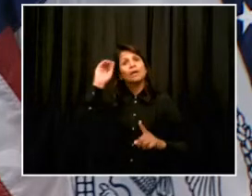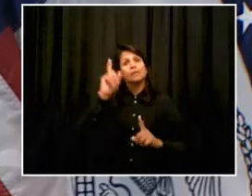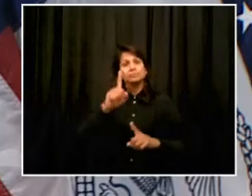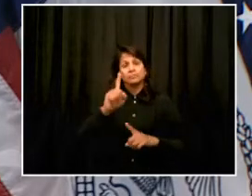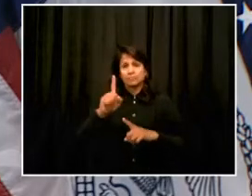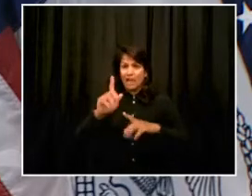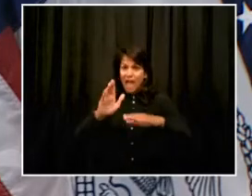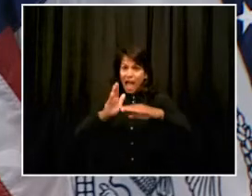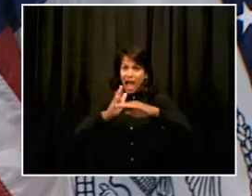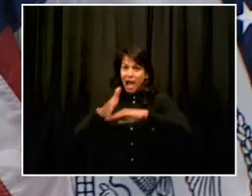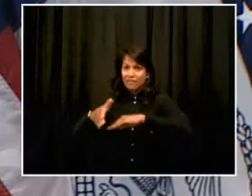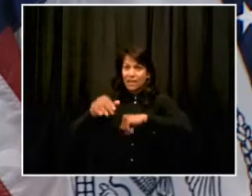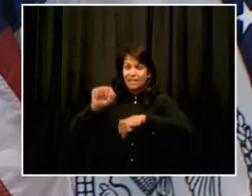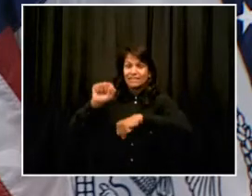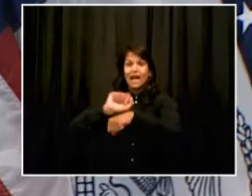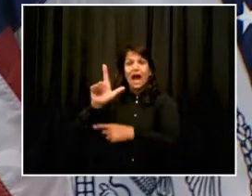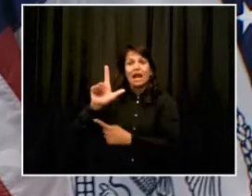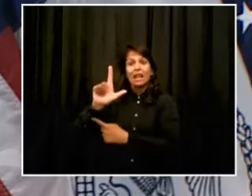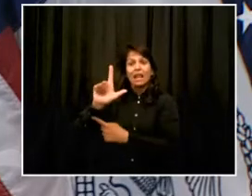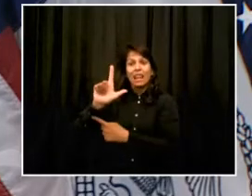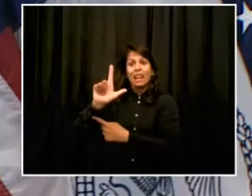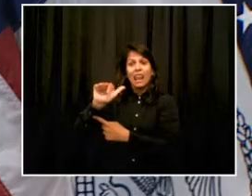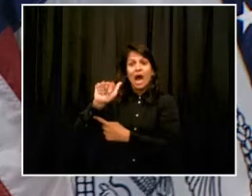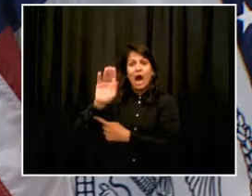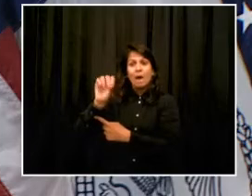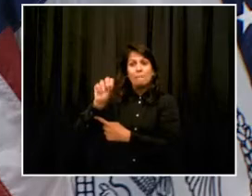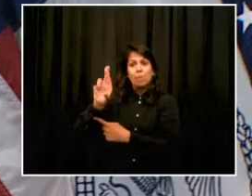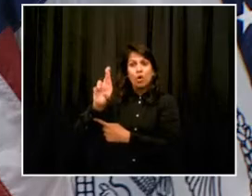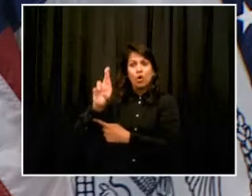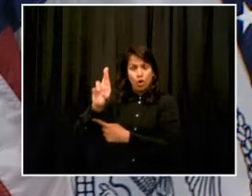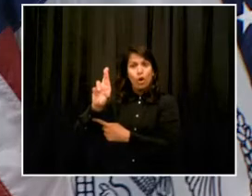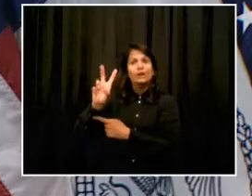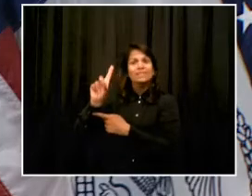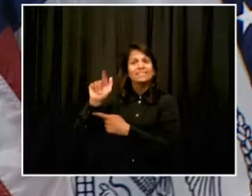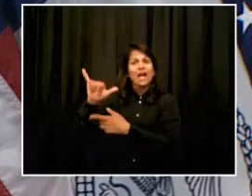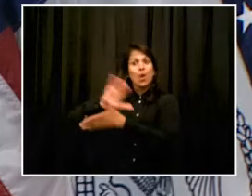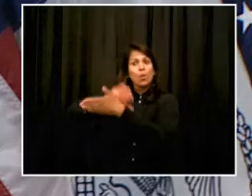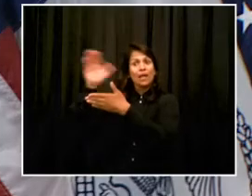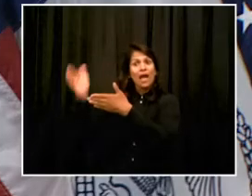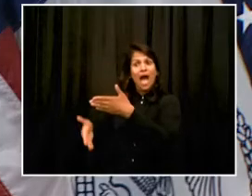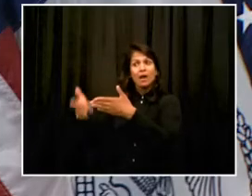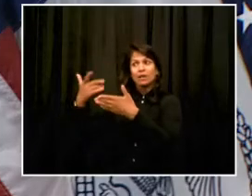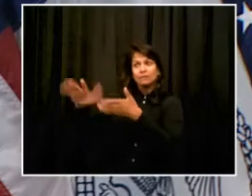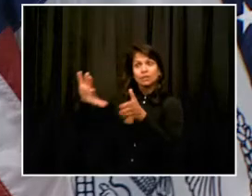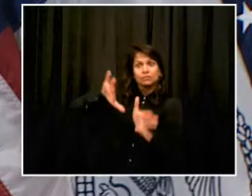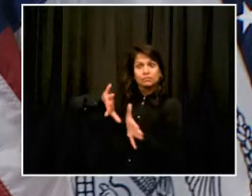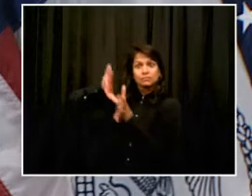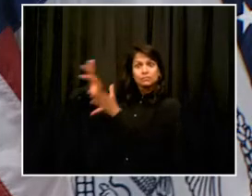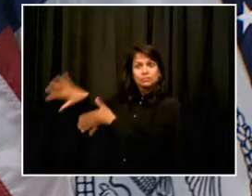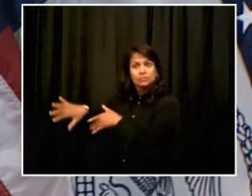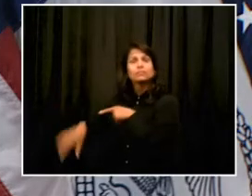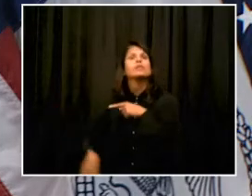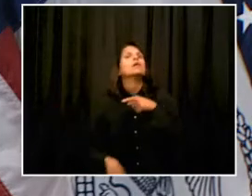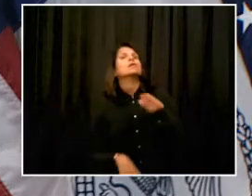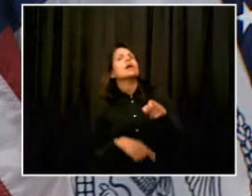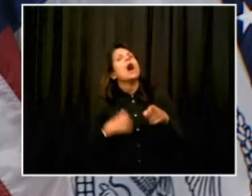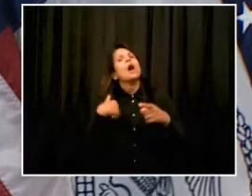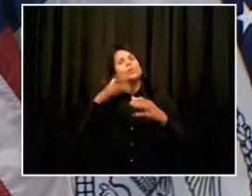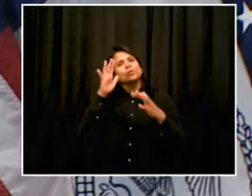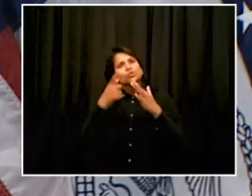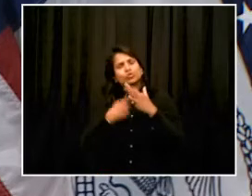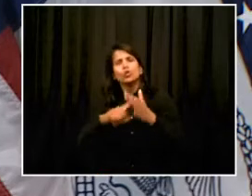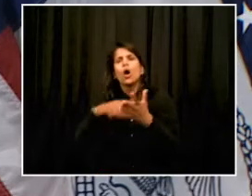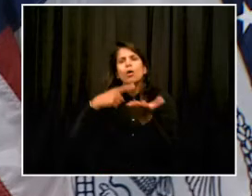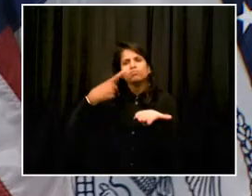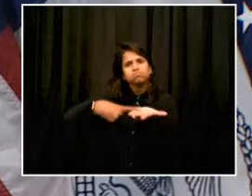to the person you talked to who said they had that specific equipment, that piece we should process in the next few weeks with the state. Are